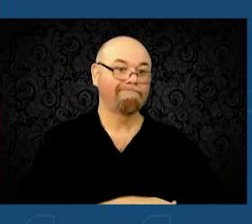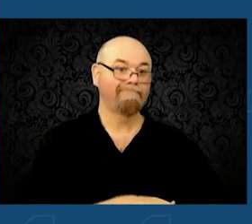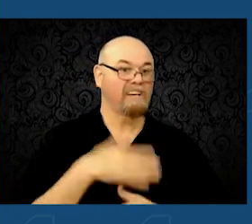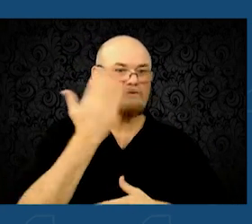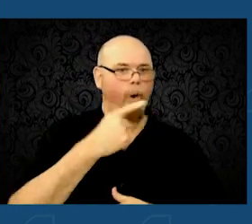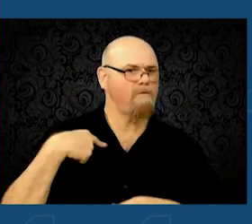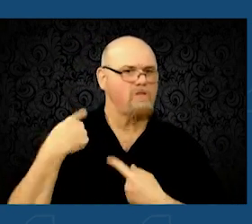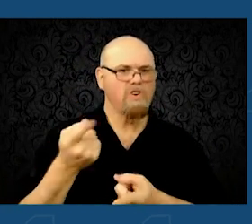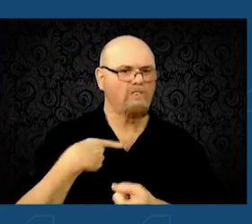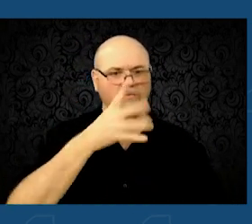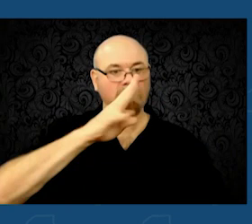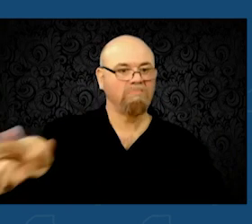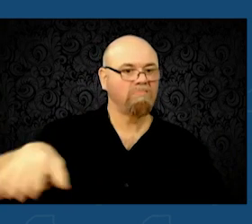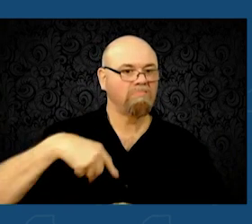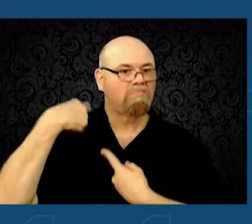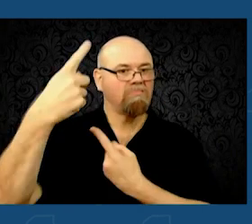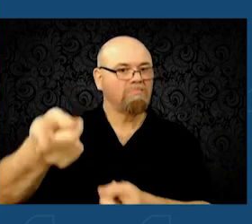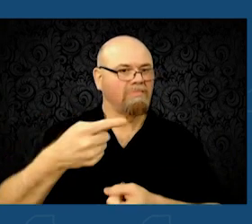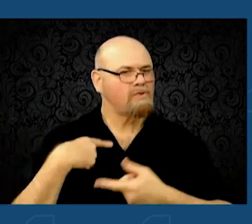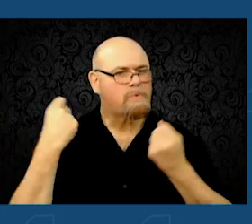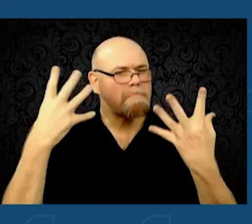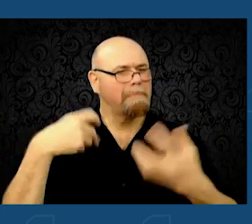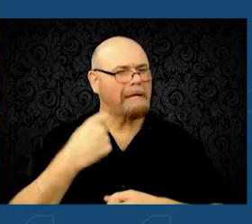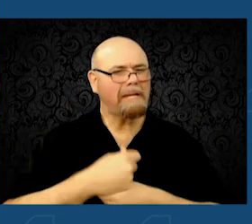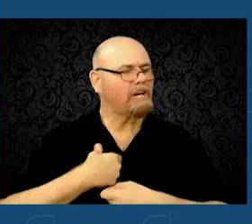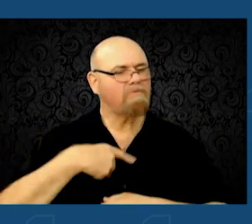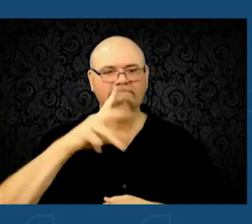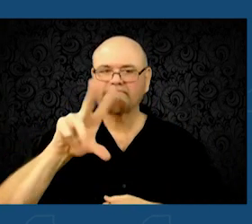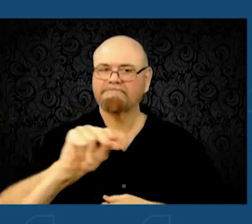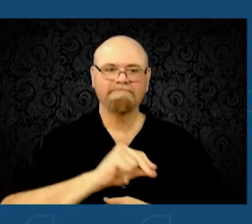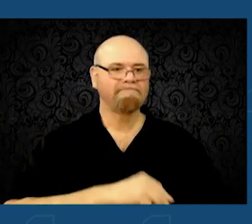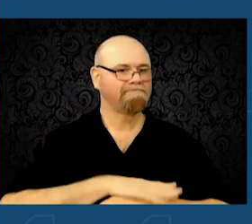granted for far too long.